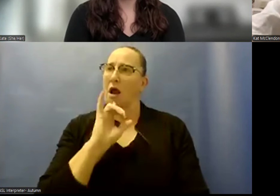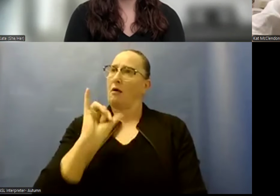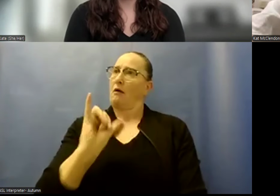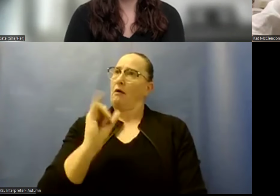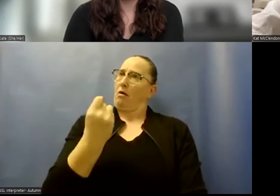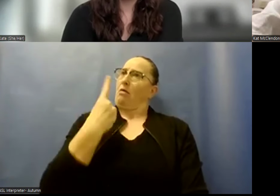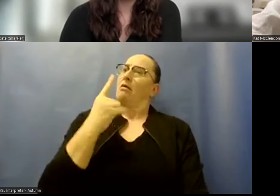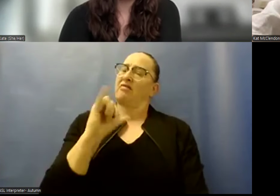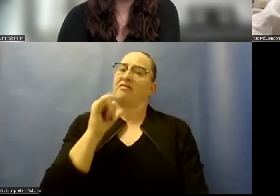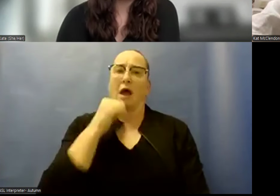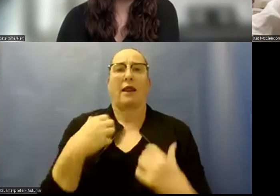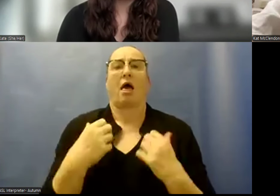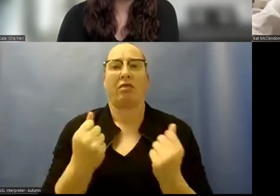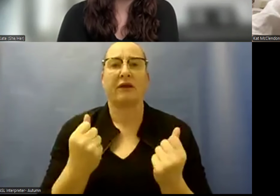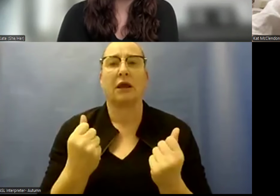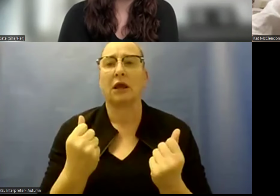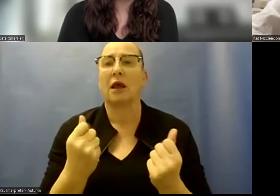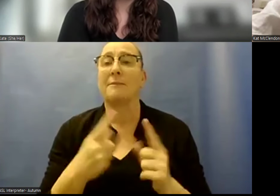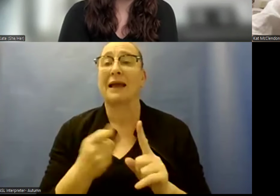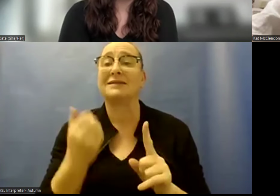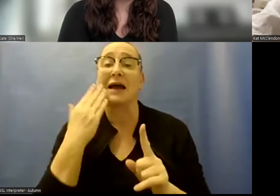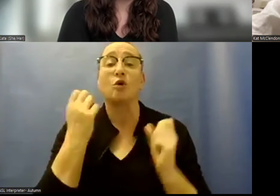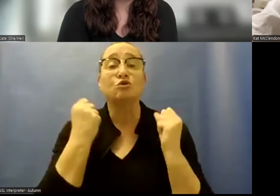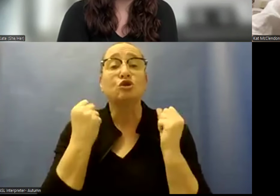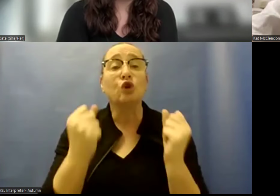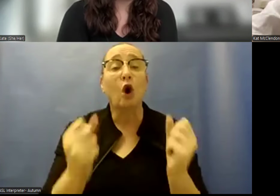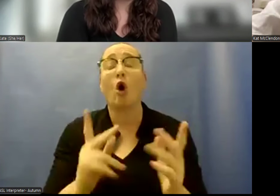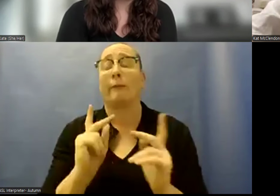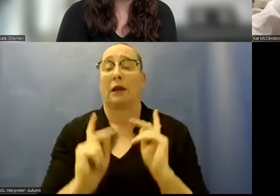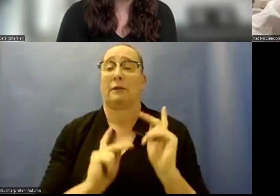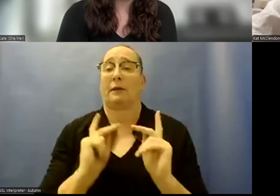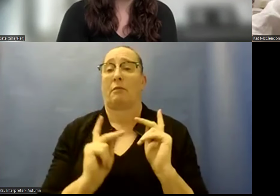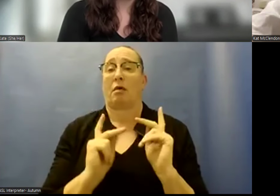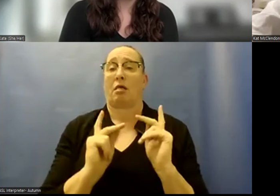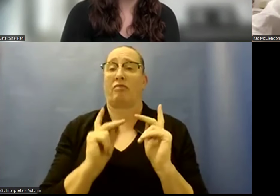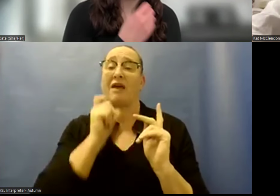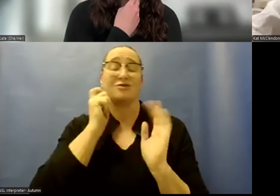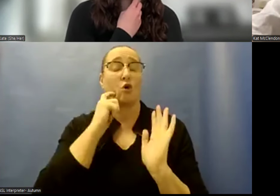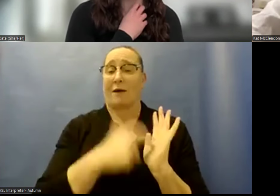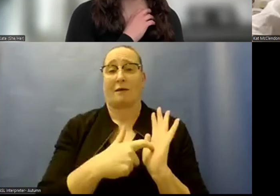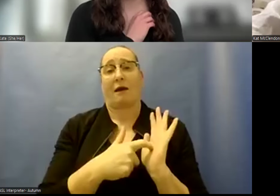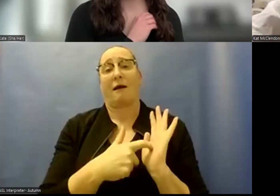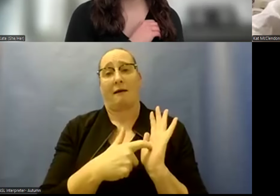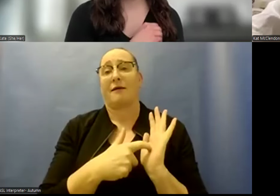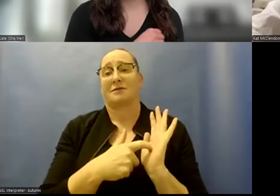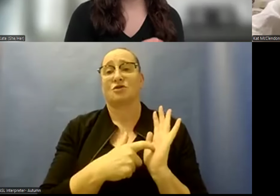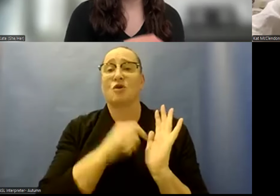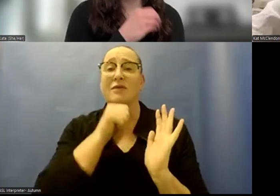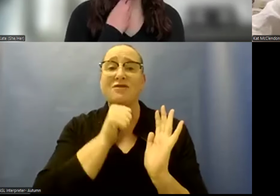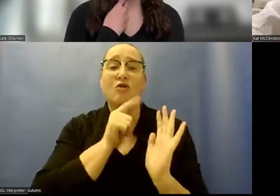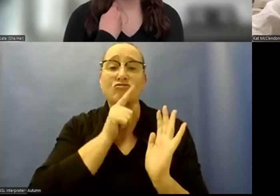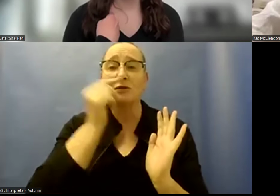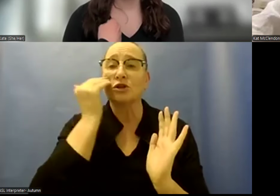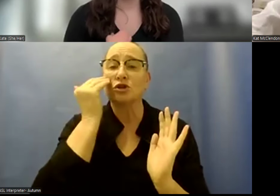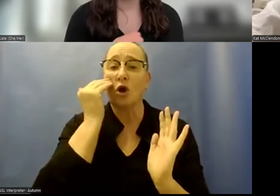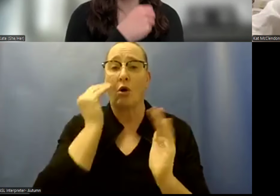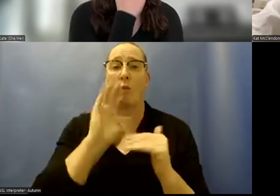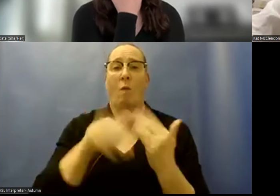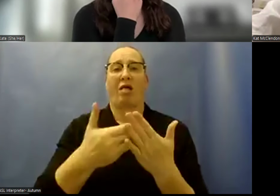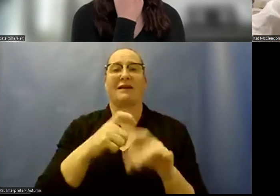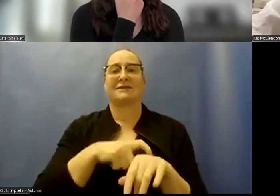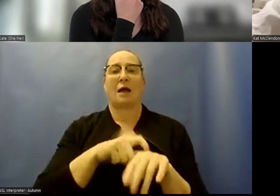this is unhealthy or abusive? Because I know so many individuals, they don't recognize, and so they don't really know all the signs to look for as